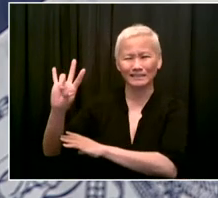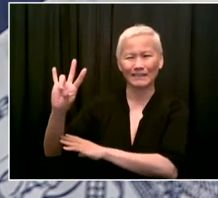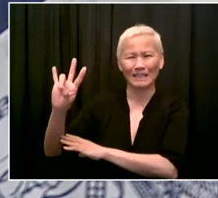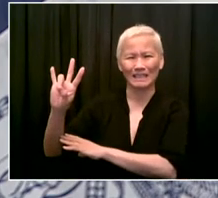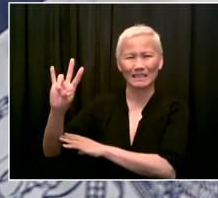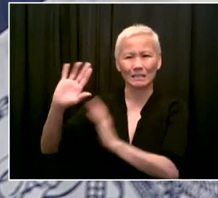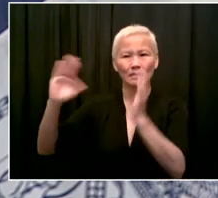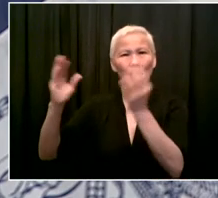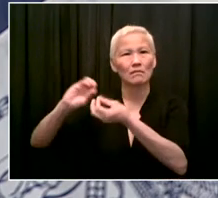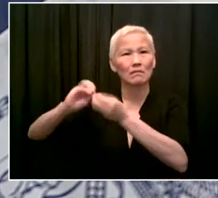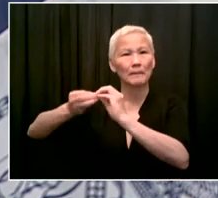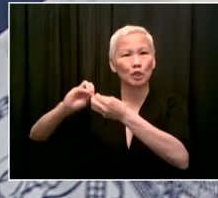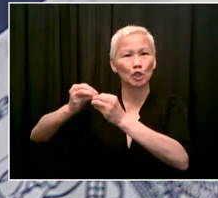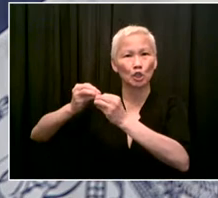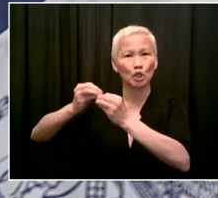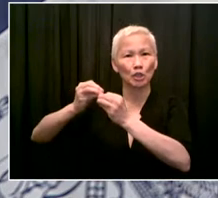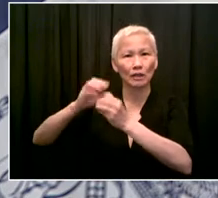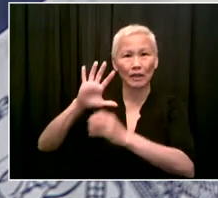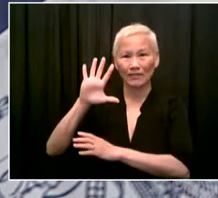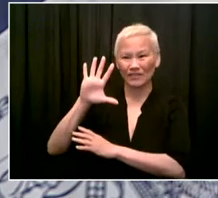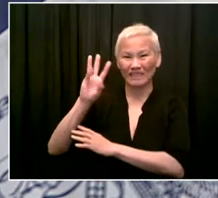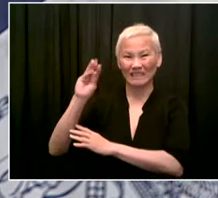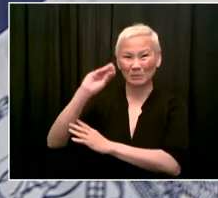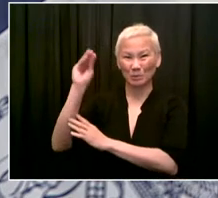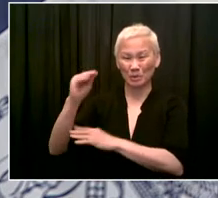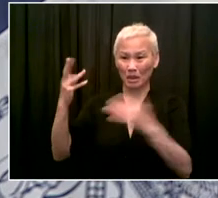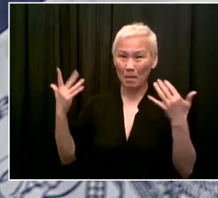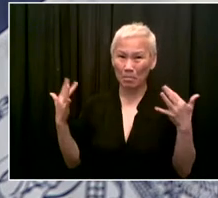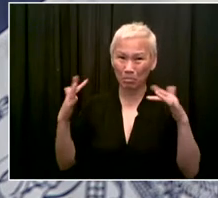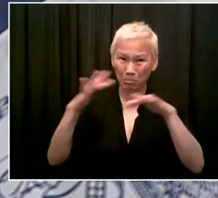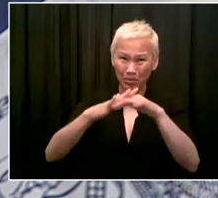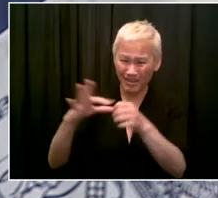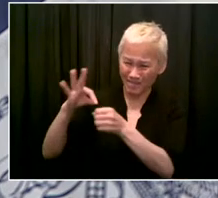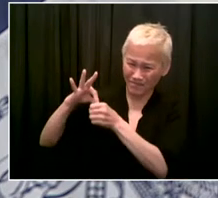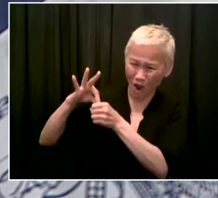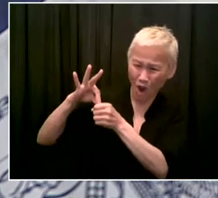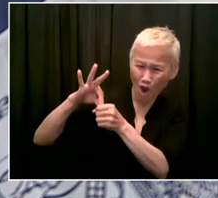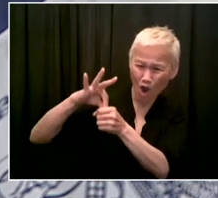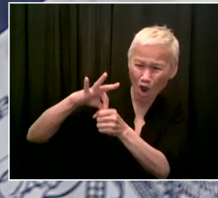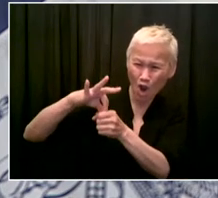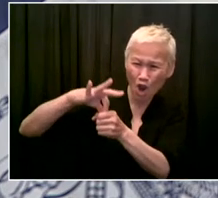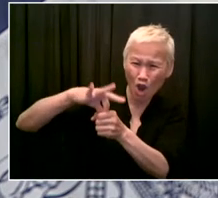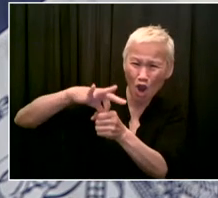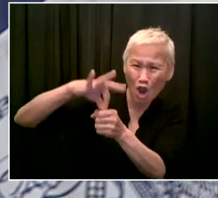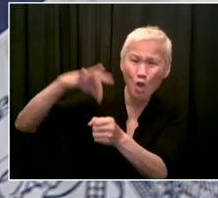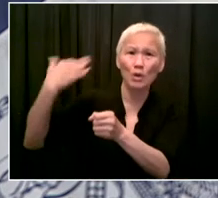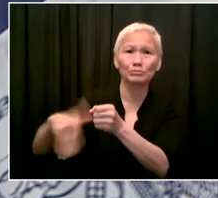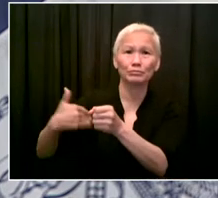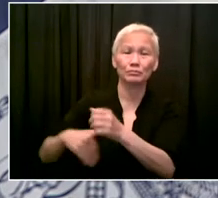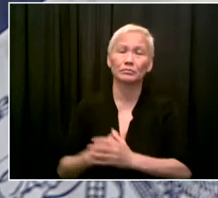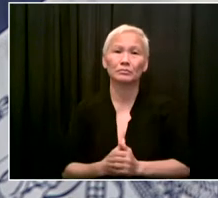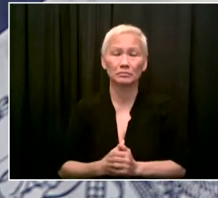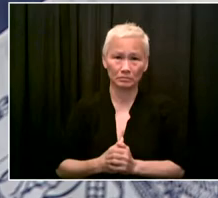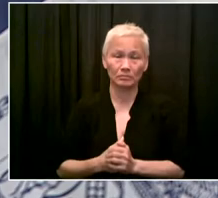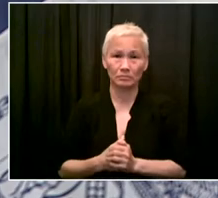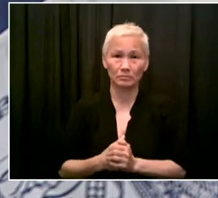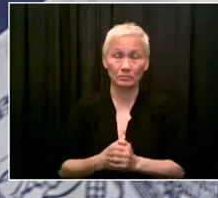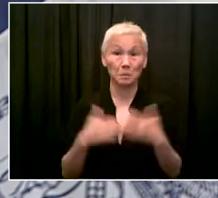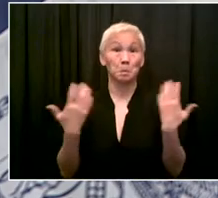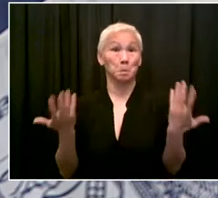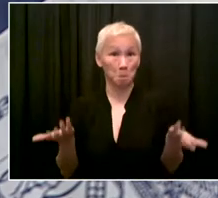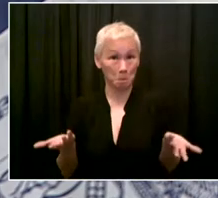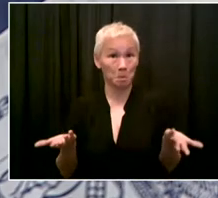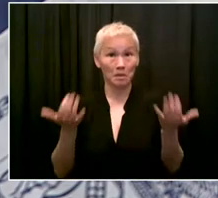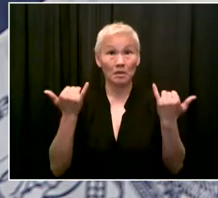York civic life over these past few decades where we've gone from that turnout to saying about a 25%